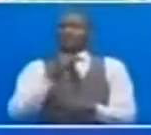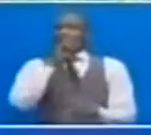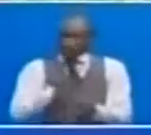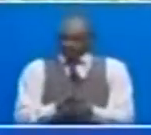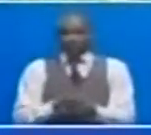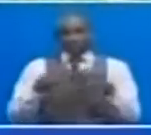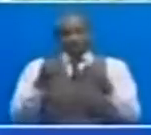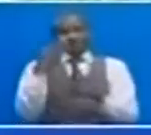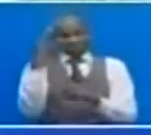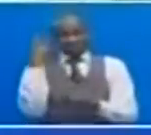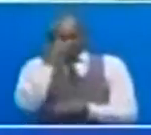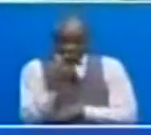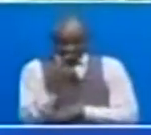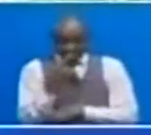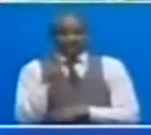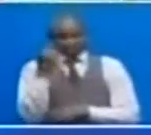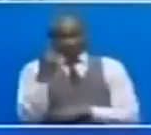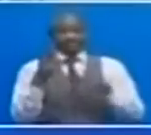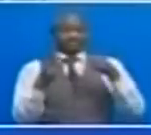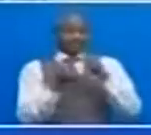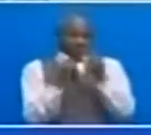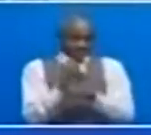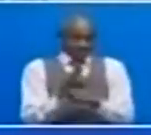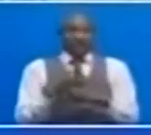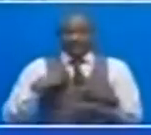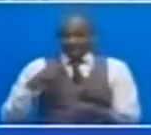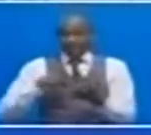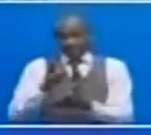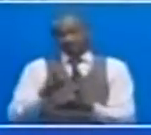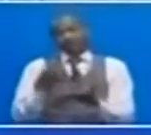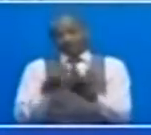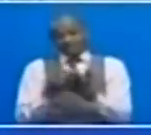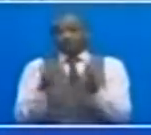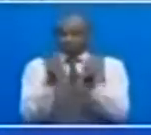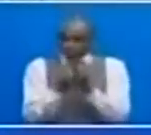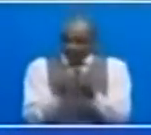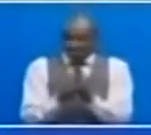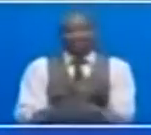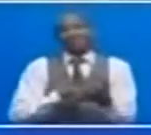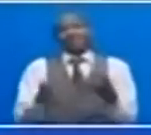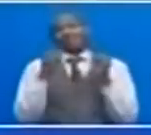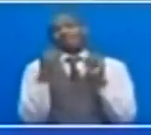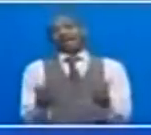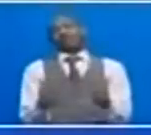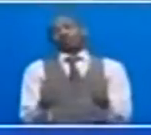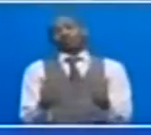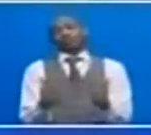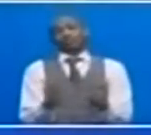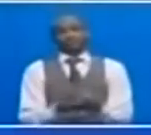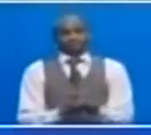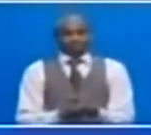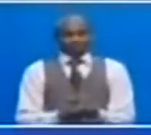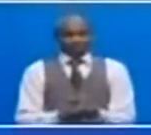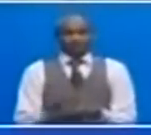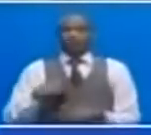in three phases from 1st September with arrears payment from October failed to yield a solid pact.